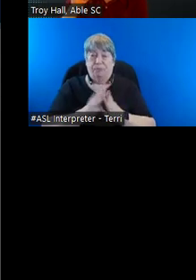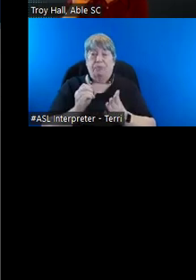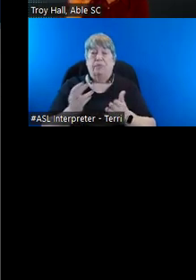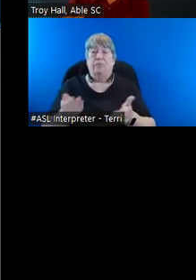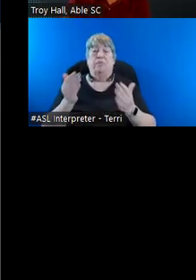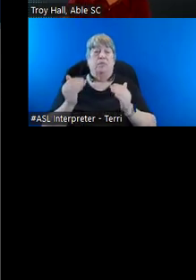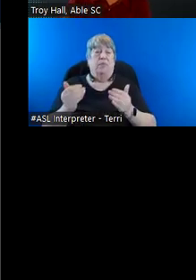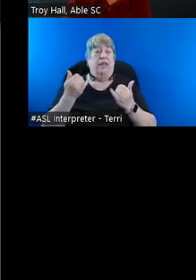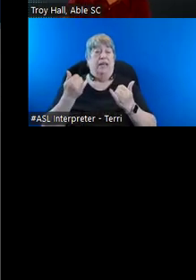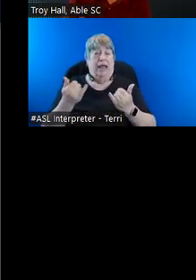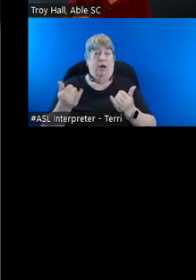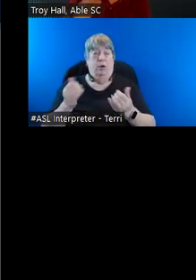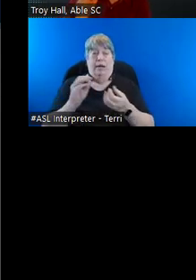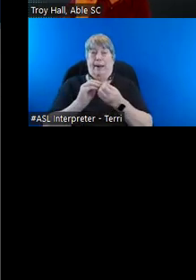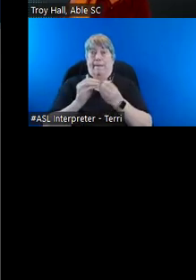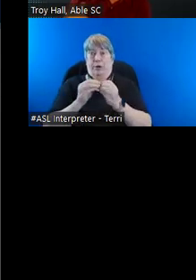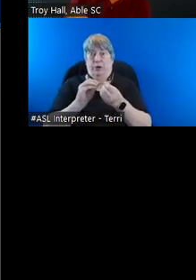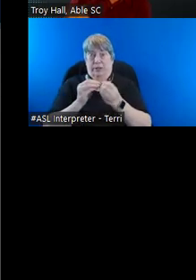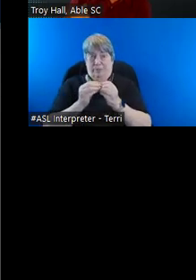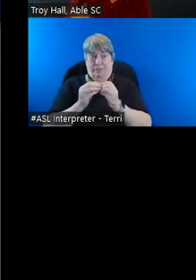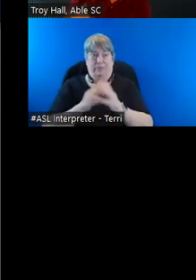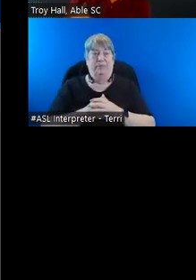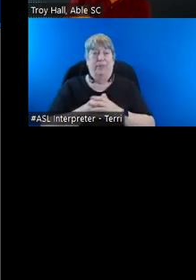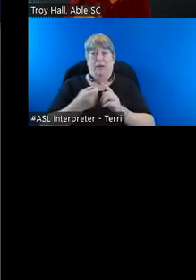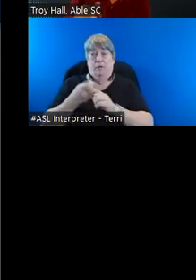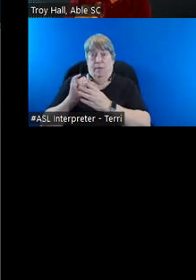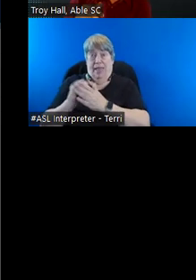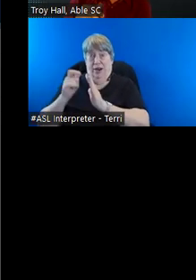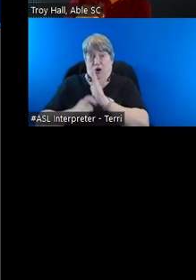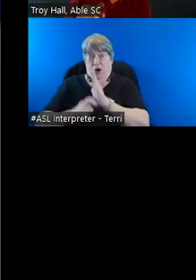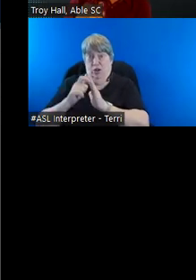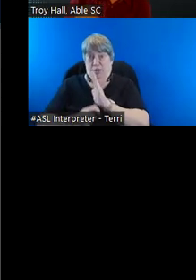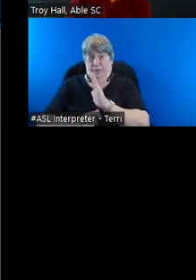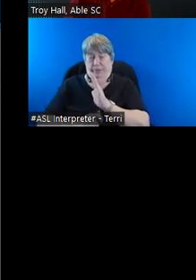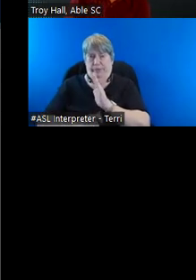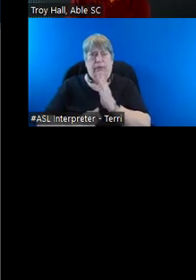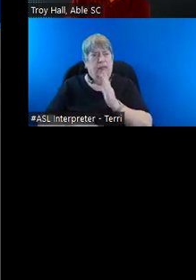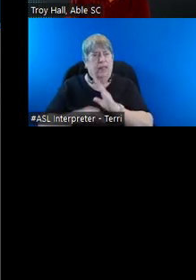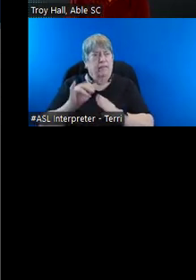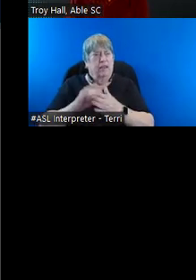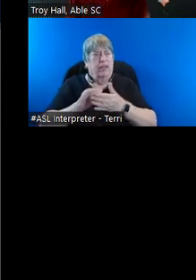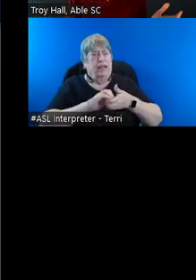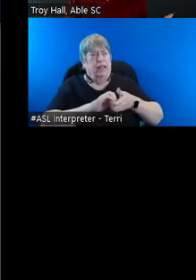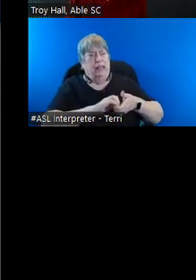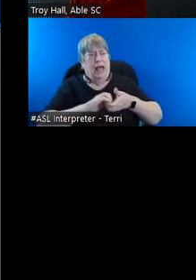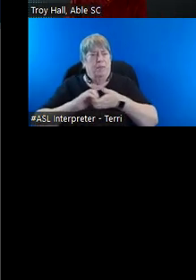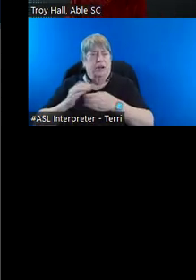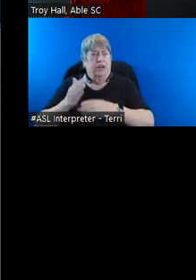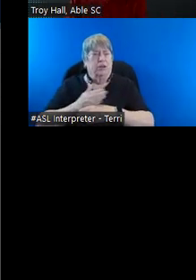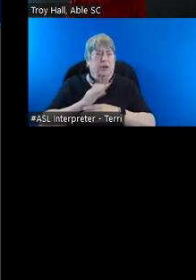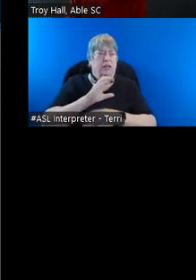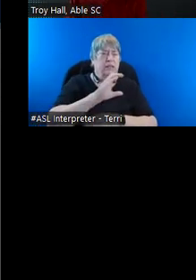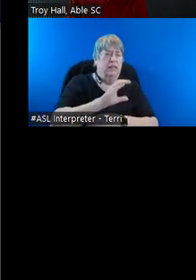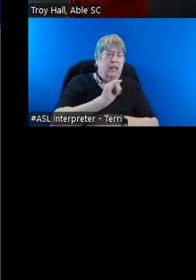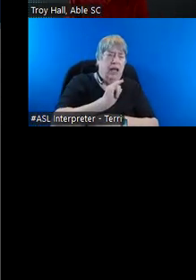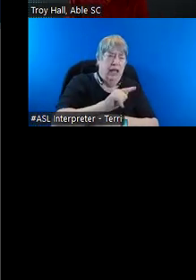So specifically from this article, what they were able to find was that collaboration between Centers for Independent Living